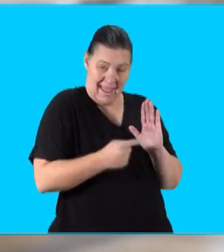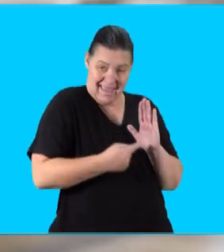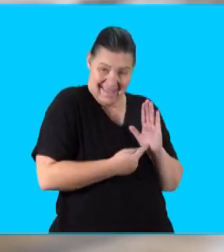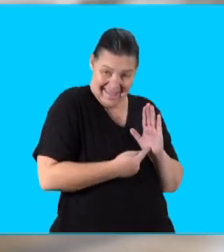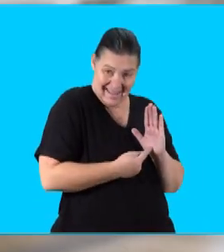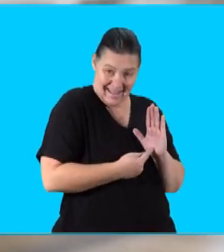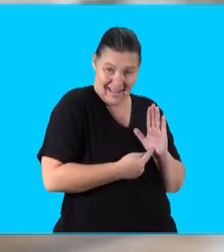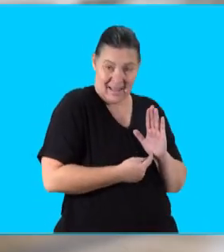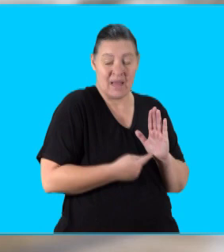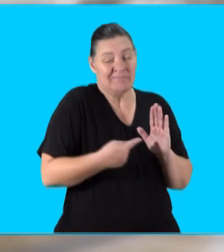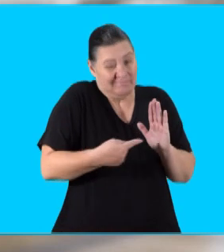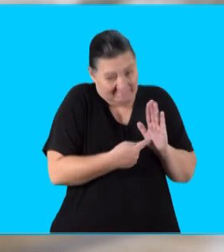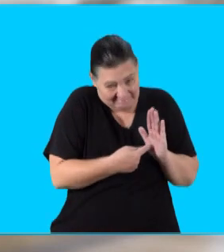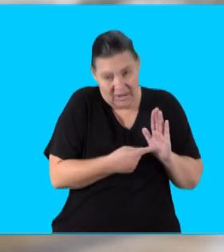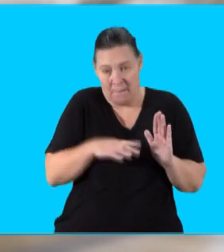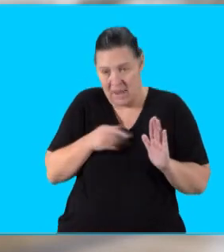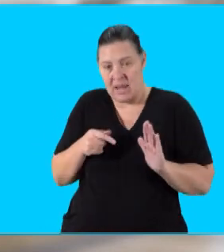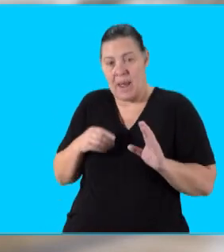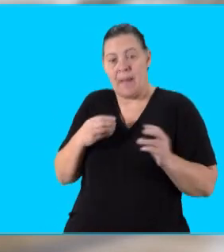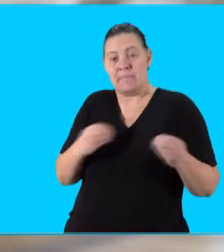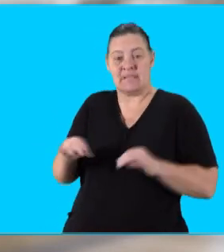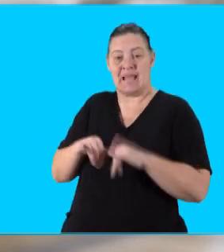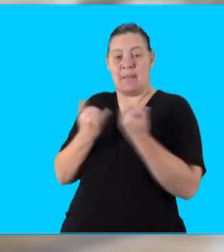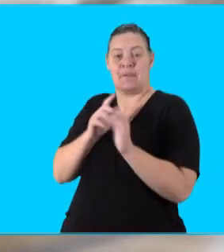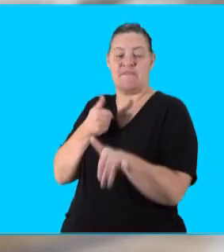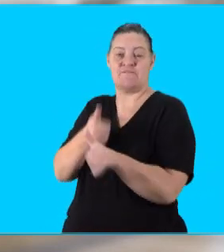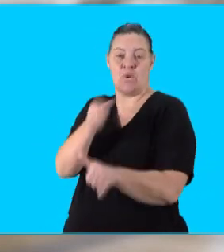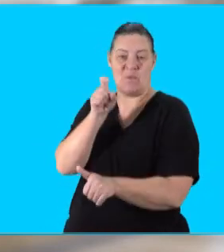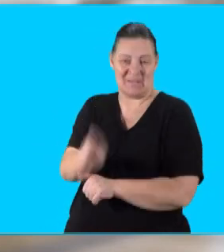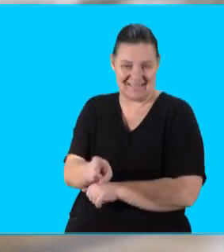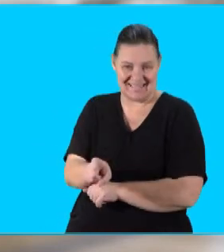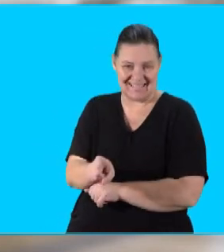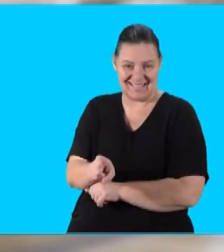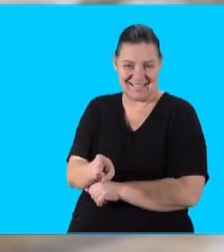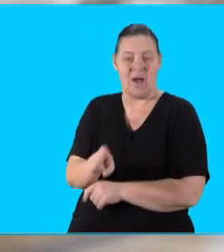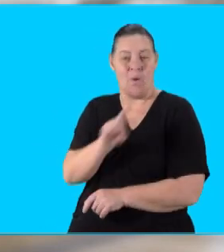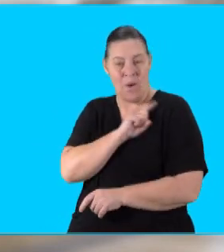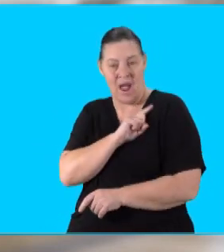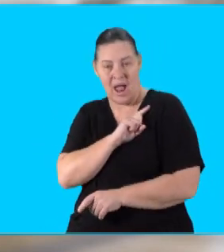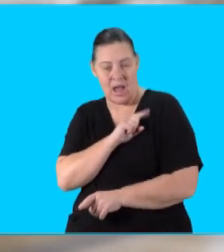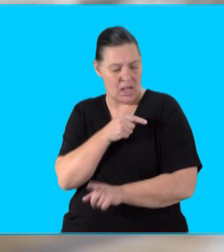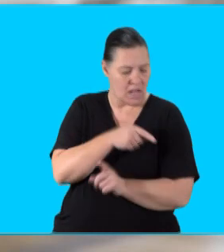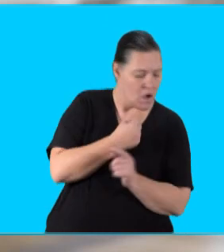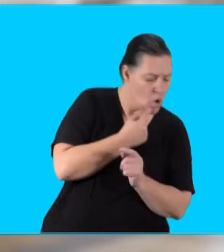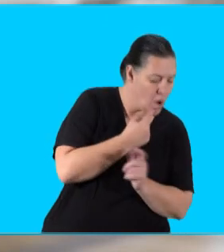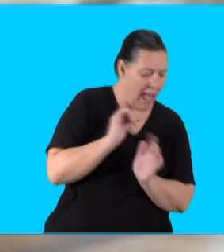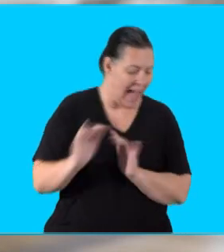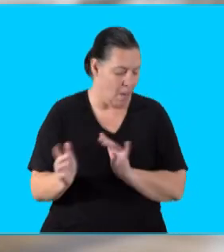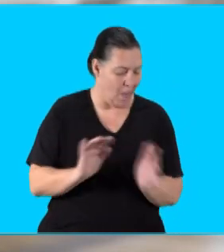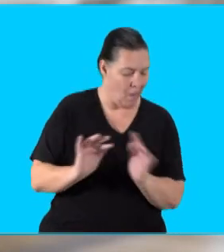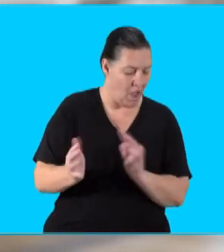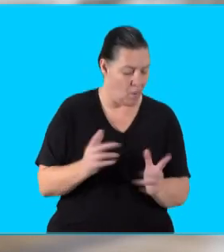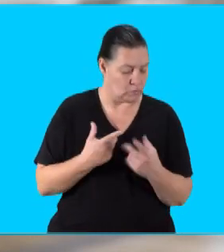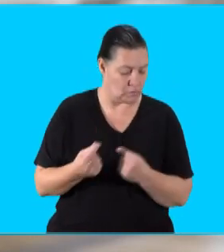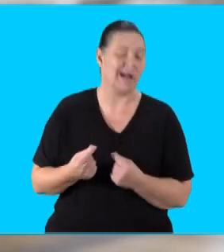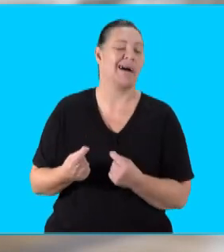of Incorporation are the ones that we are going to use as a company, that are going to give us a guideline of how this company is going to